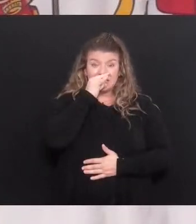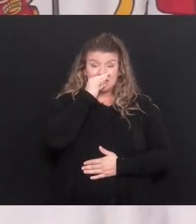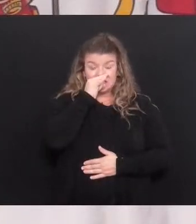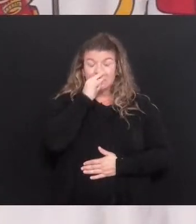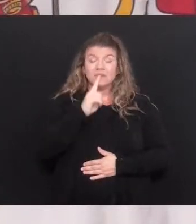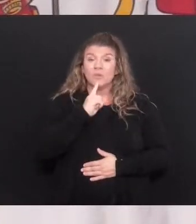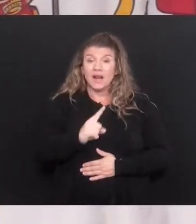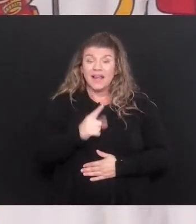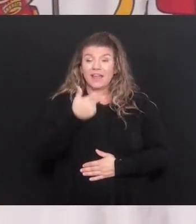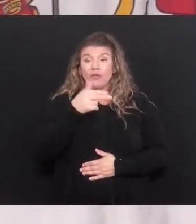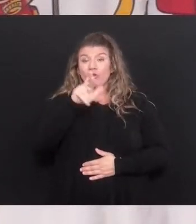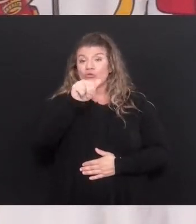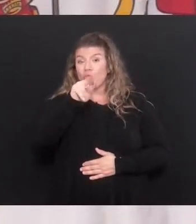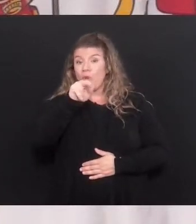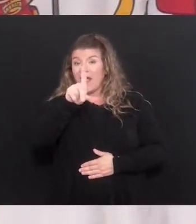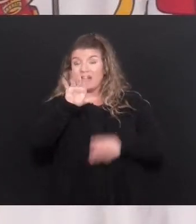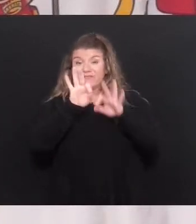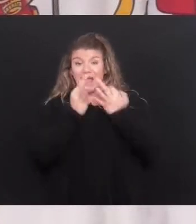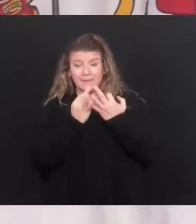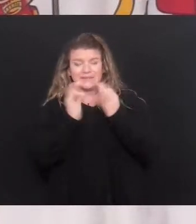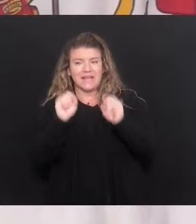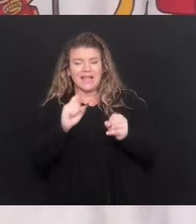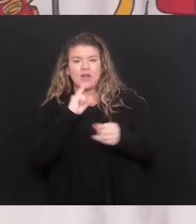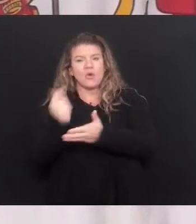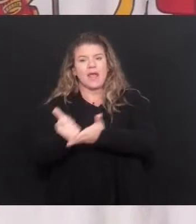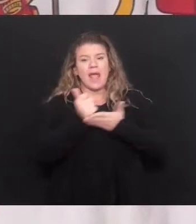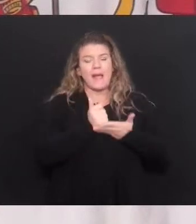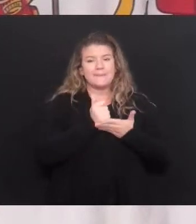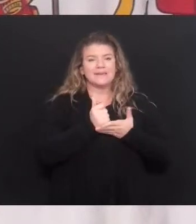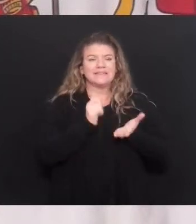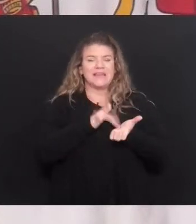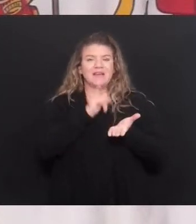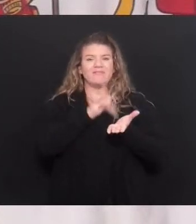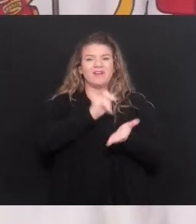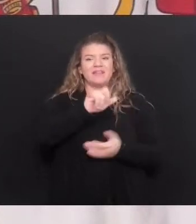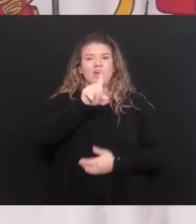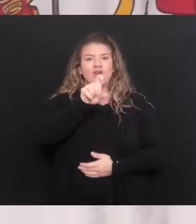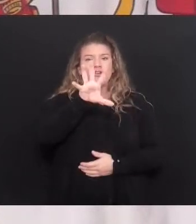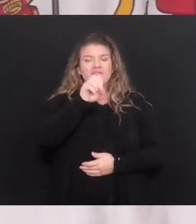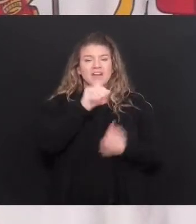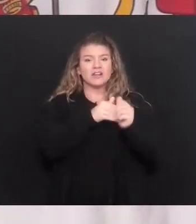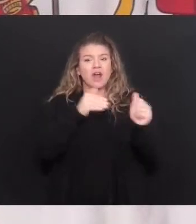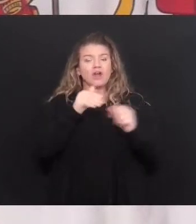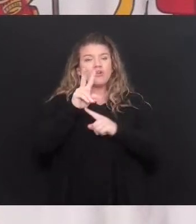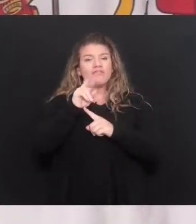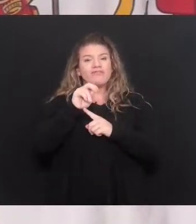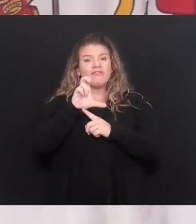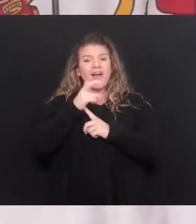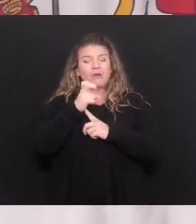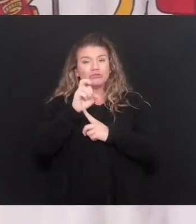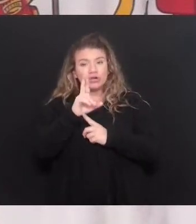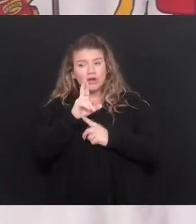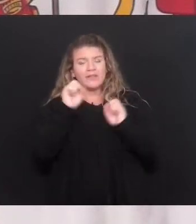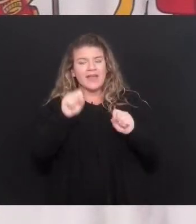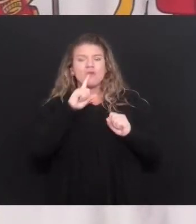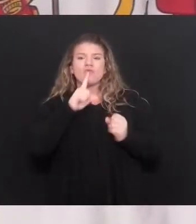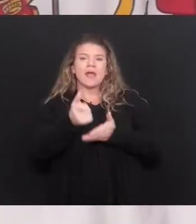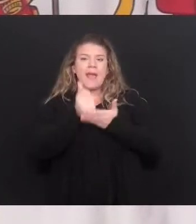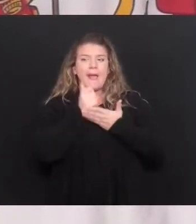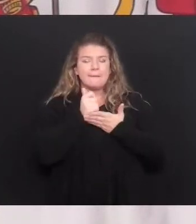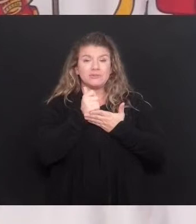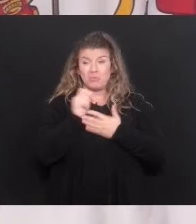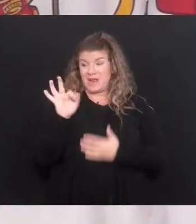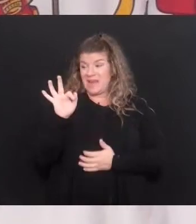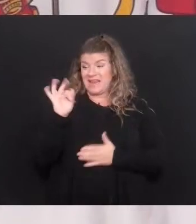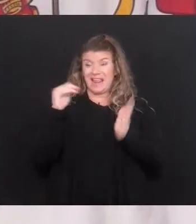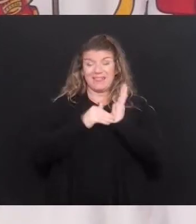The grand families can really help us and take advantage of that $150 voucher, and they can really help us with